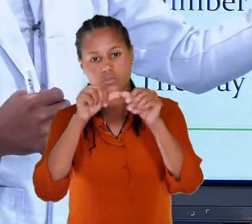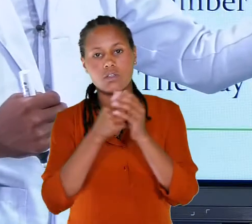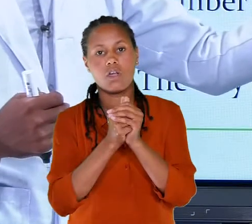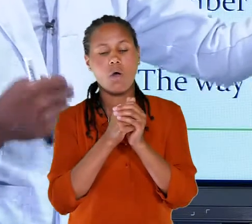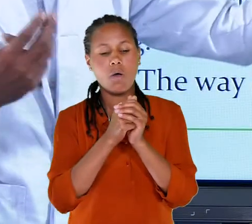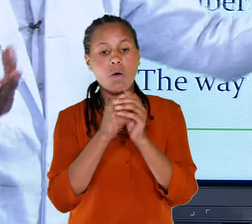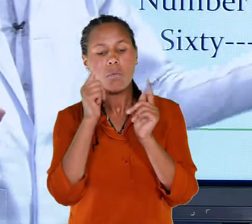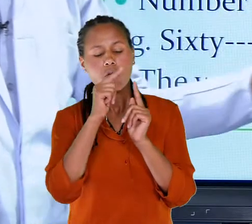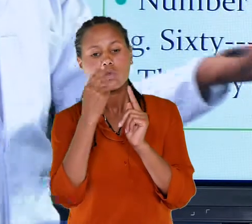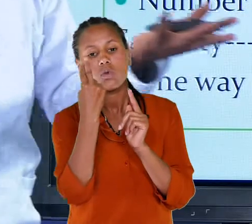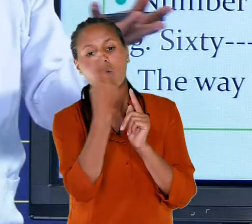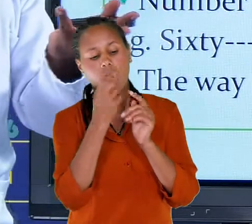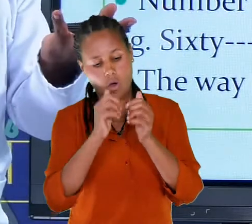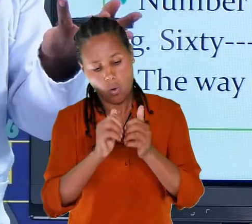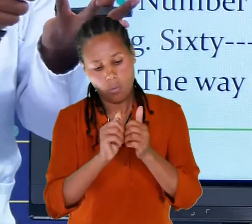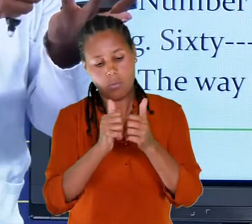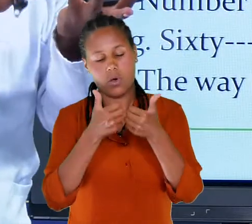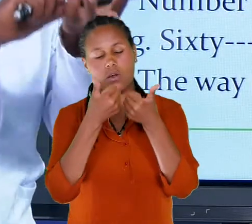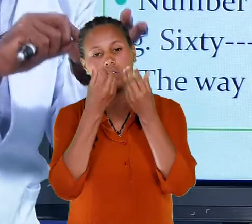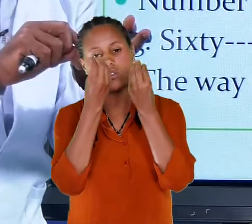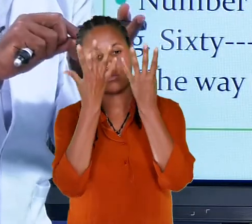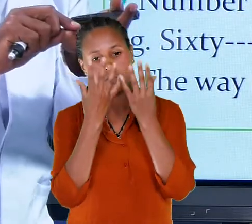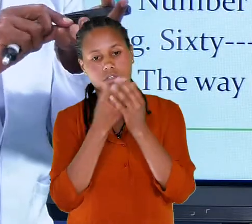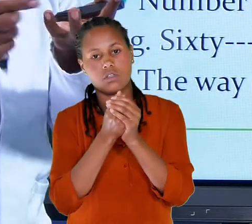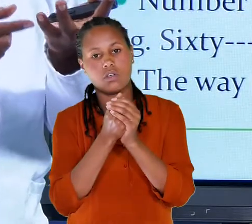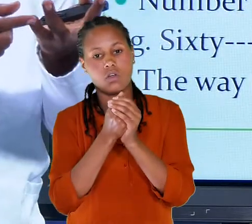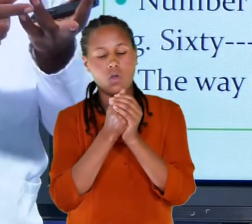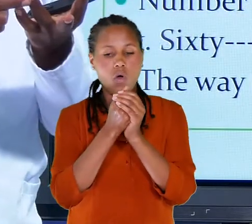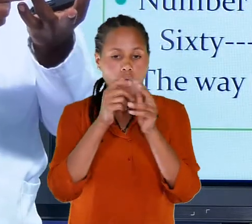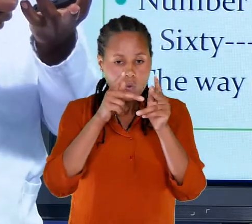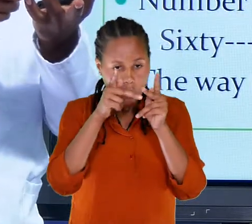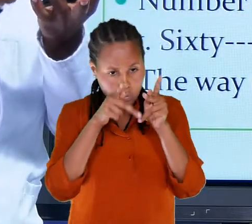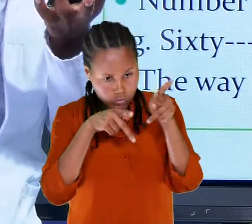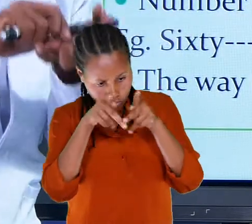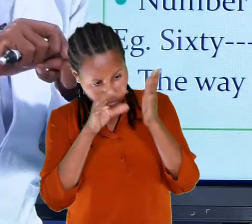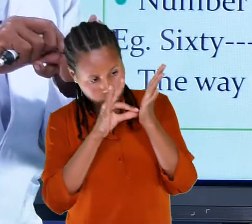By using how many? We can count person. We can count